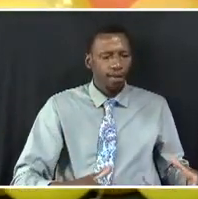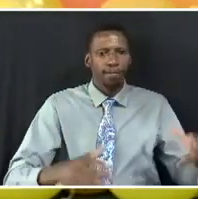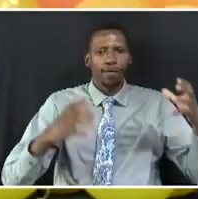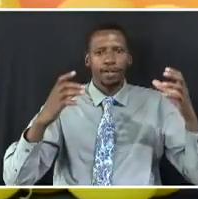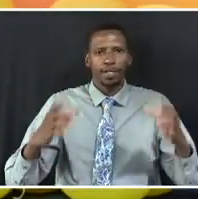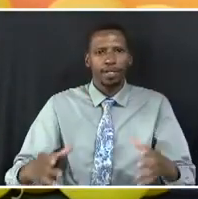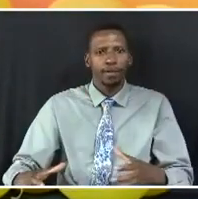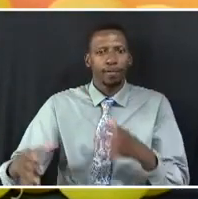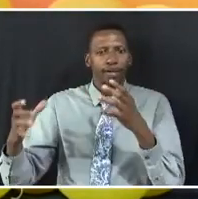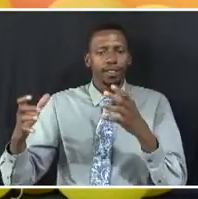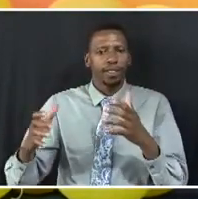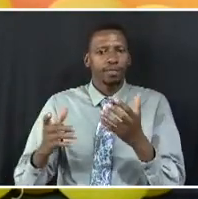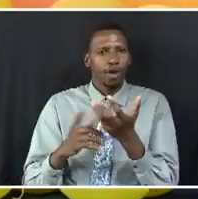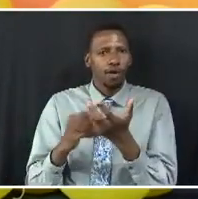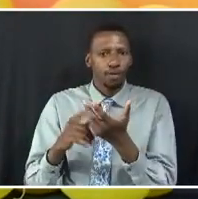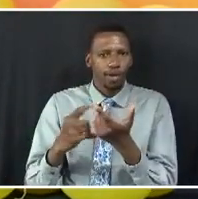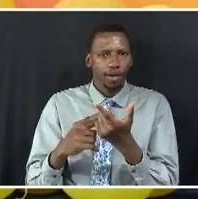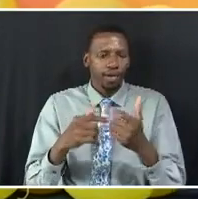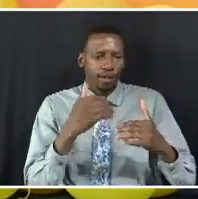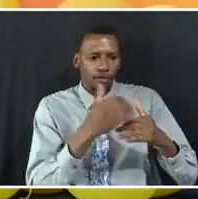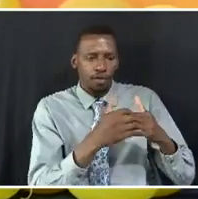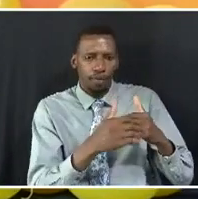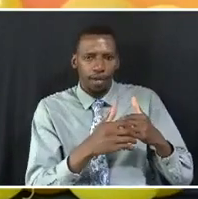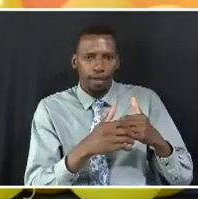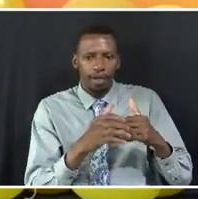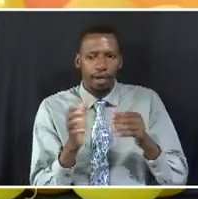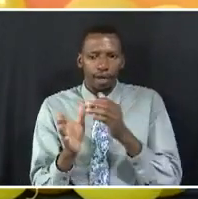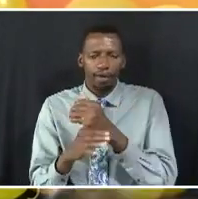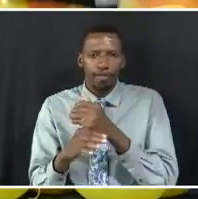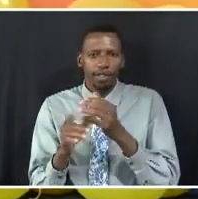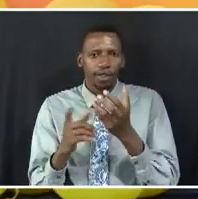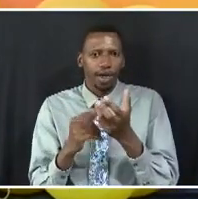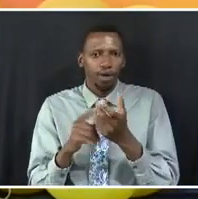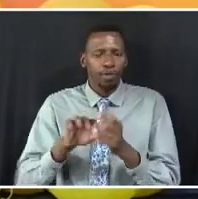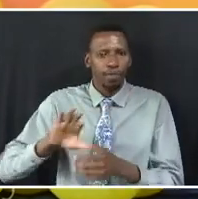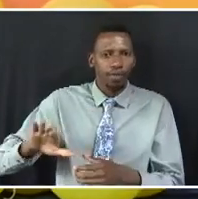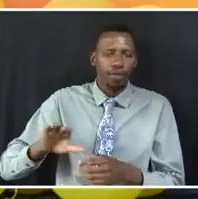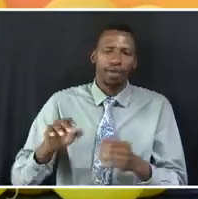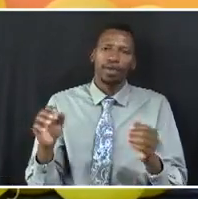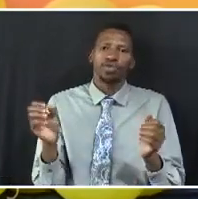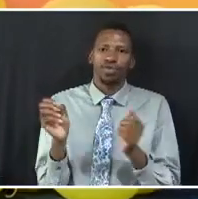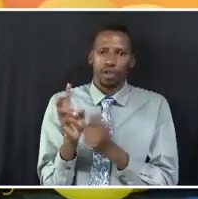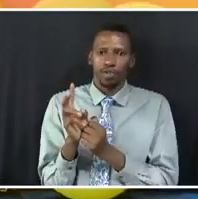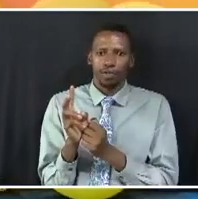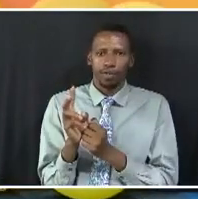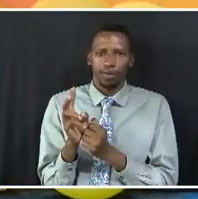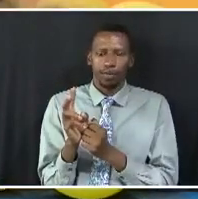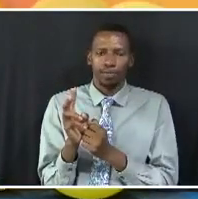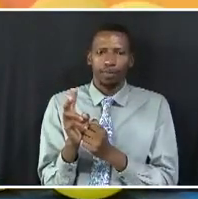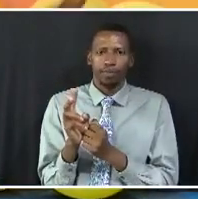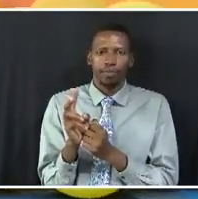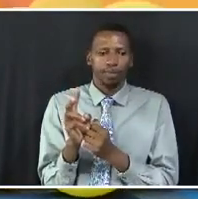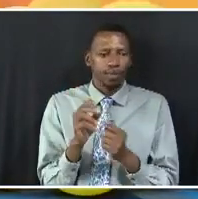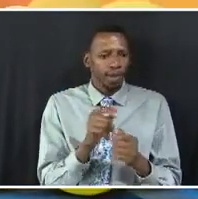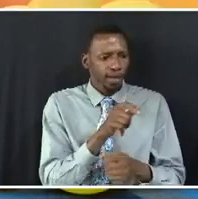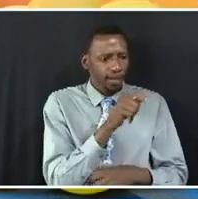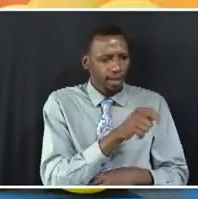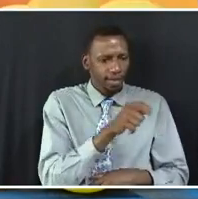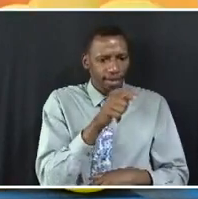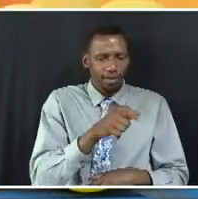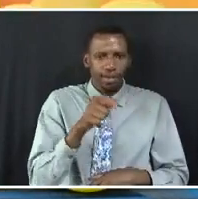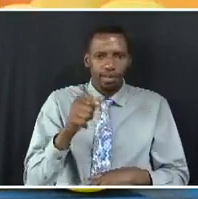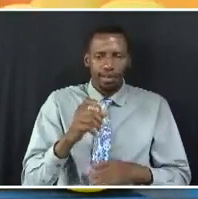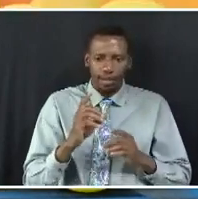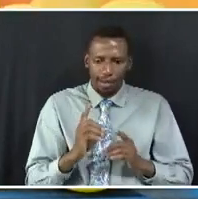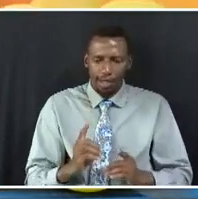of fish and bread were left? 12 of them. So every disciple had a